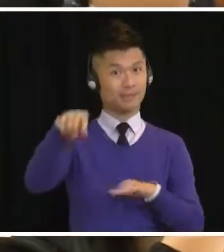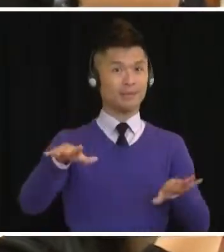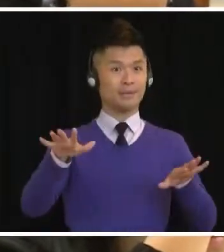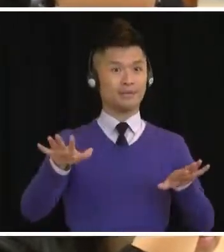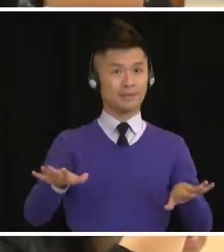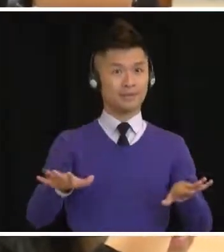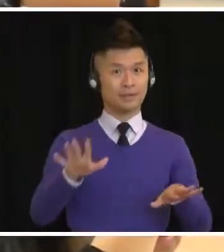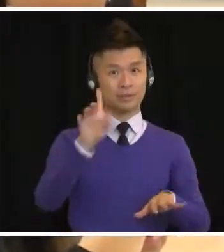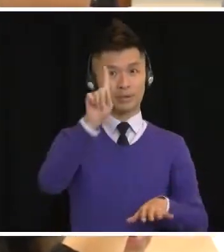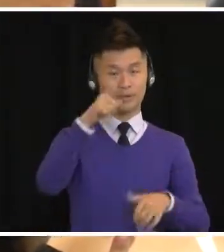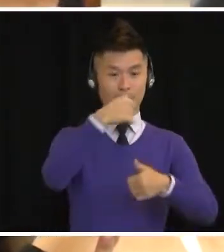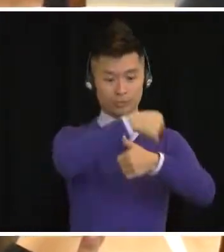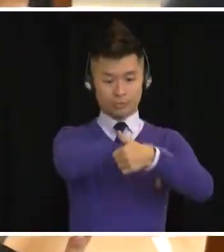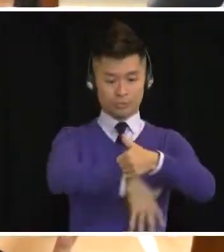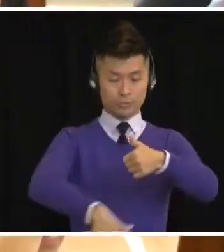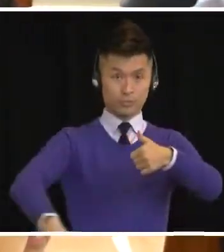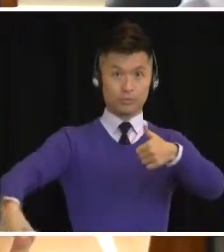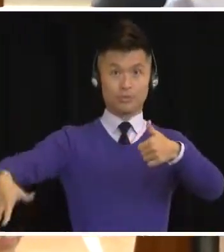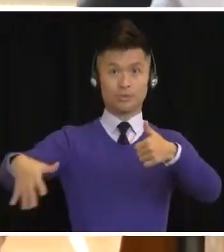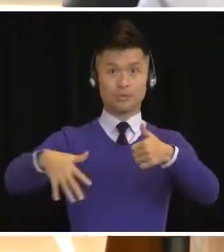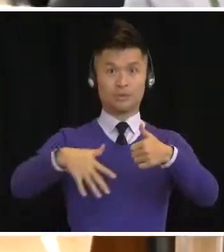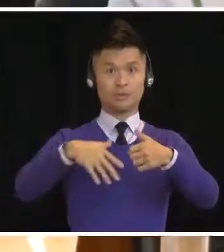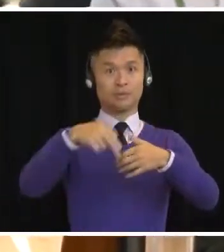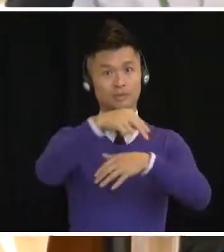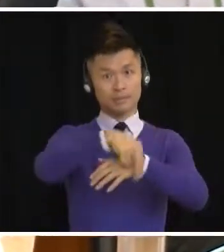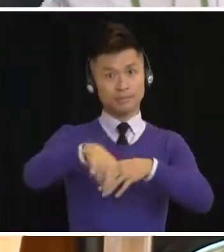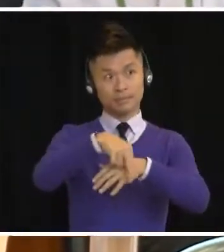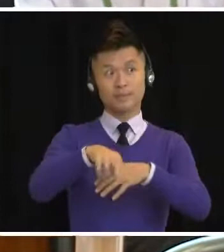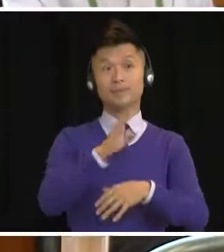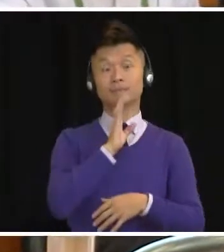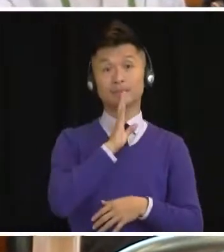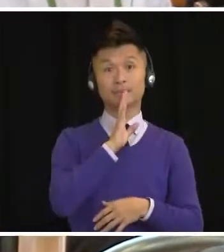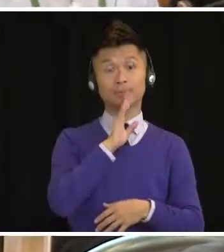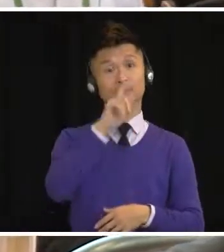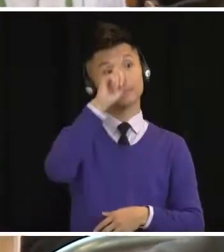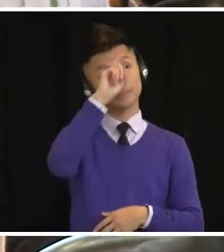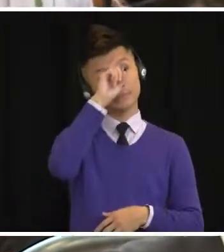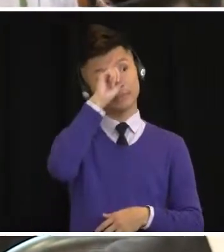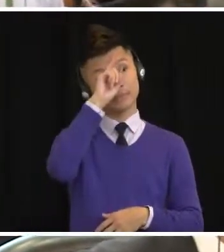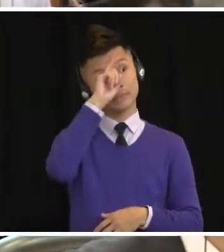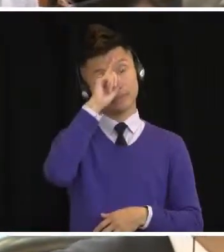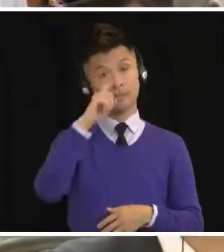and dear representatives from the government.